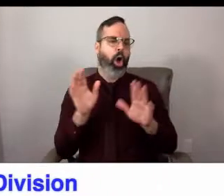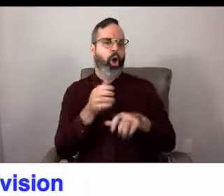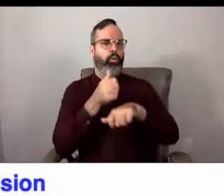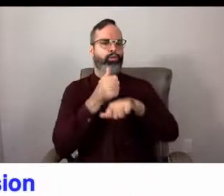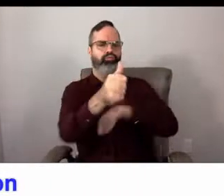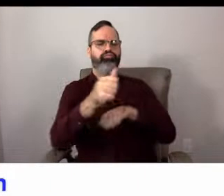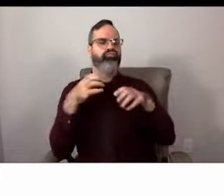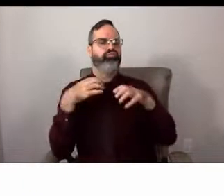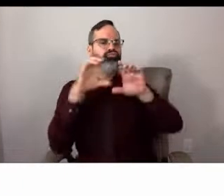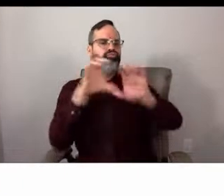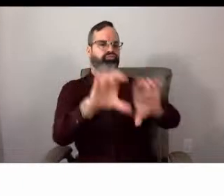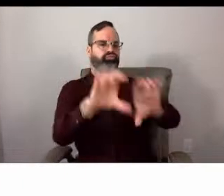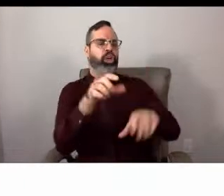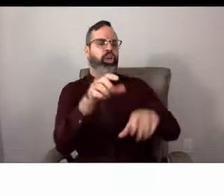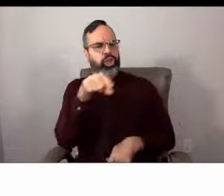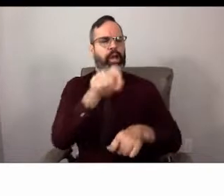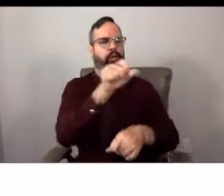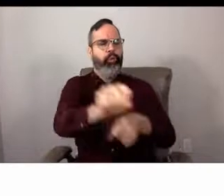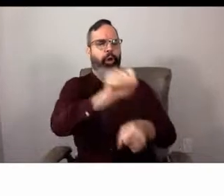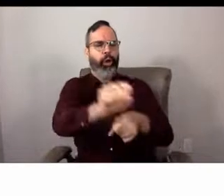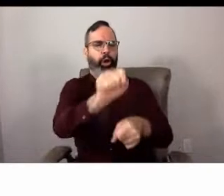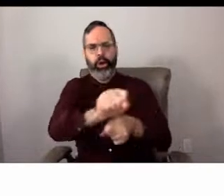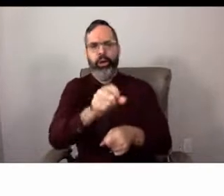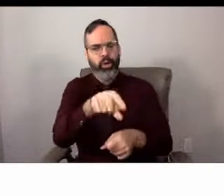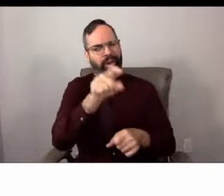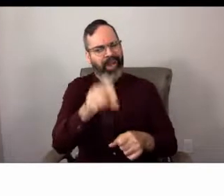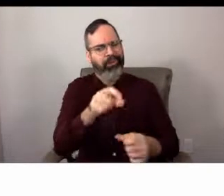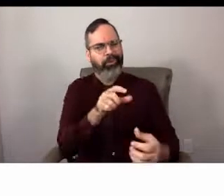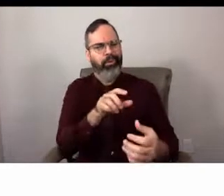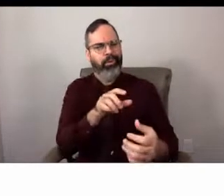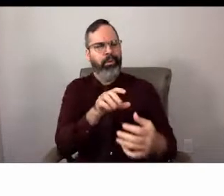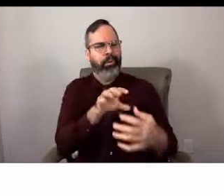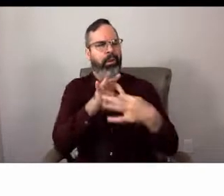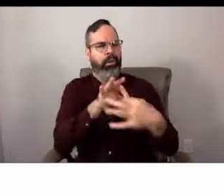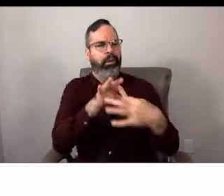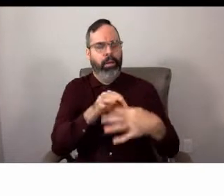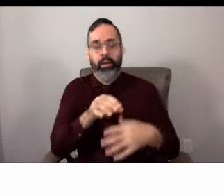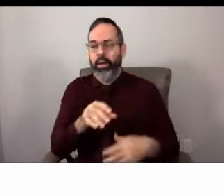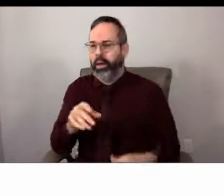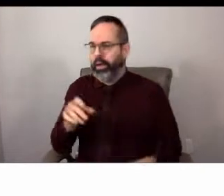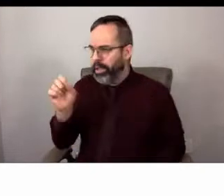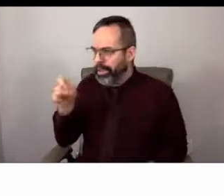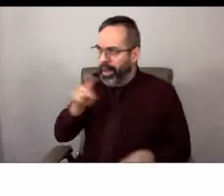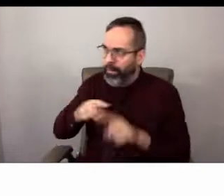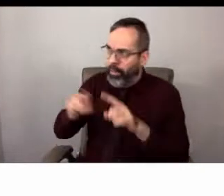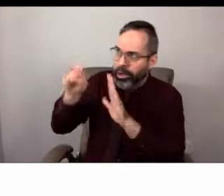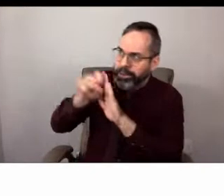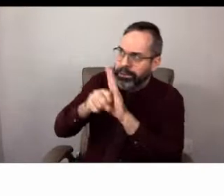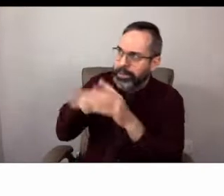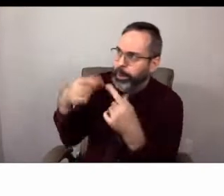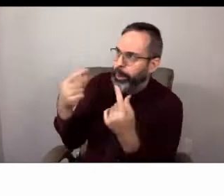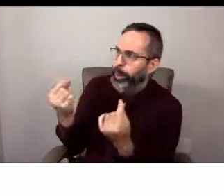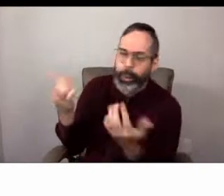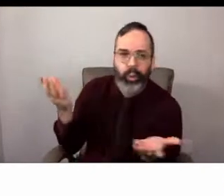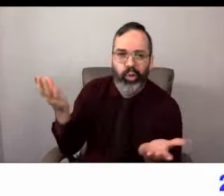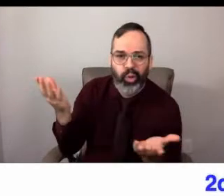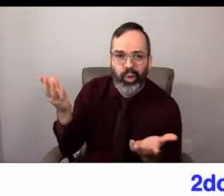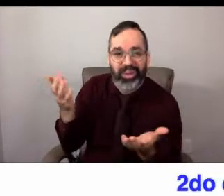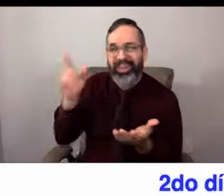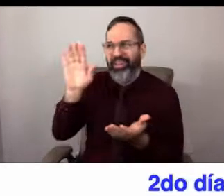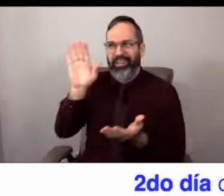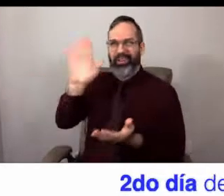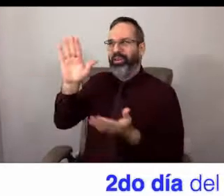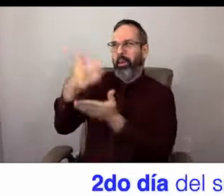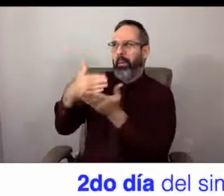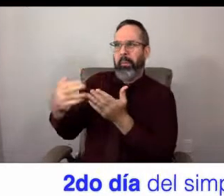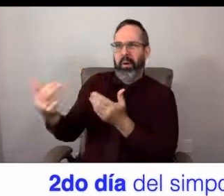everyone, individuals have to play their part. Yeah, but what's the part of the state? Like where does the individual part begin and end?